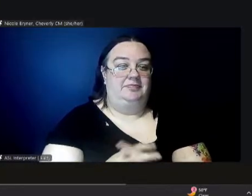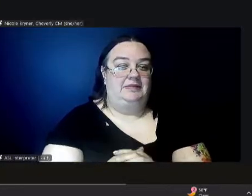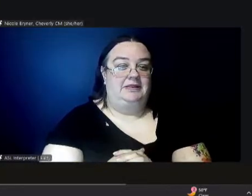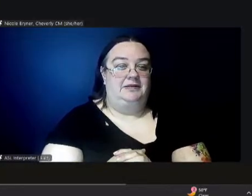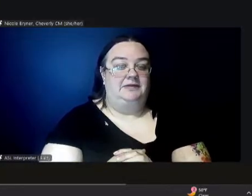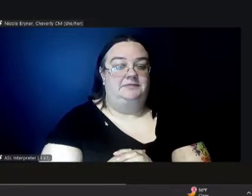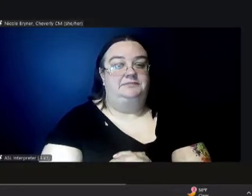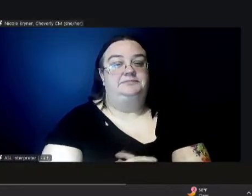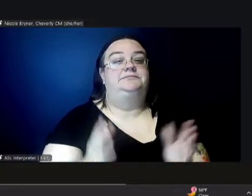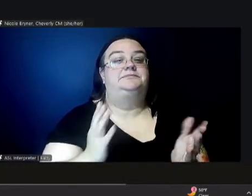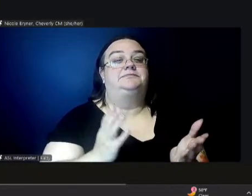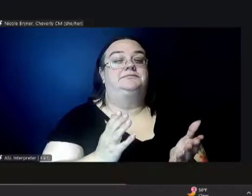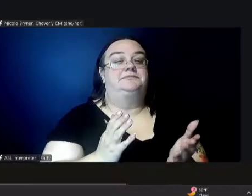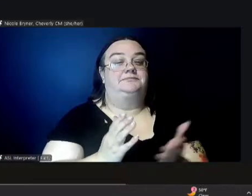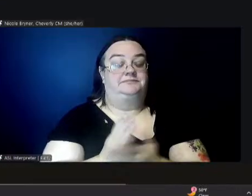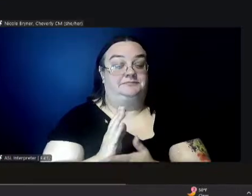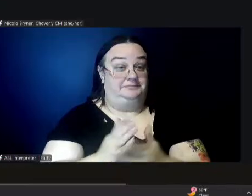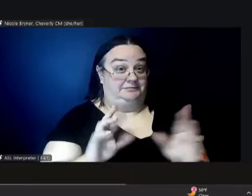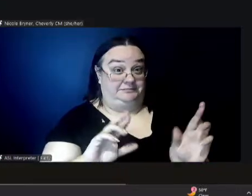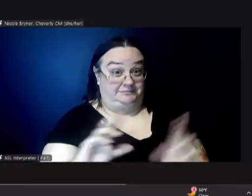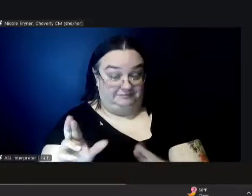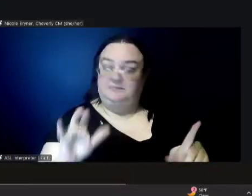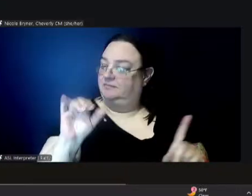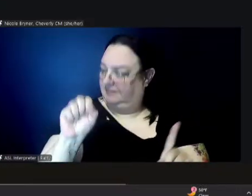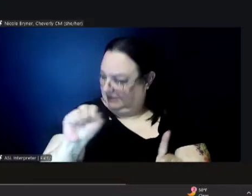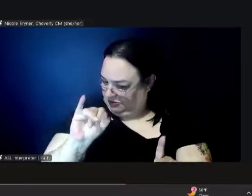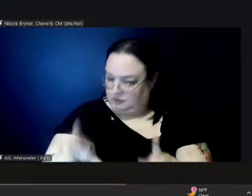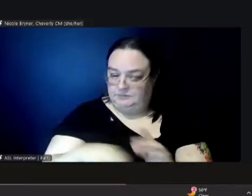All right. Are you ready? Yes, sir.